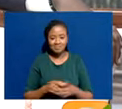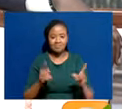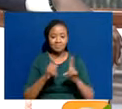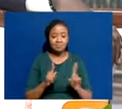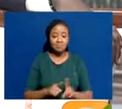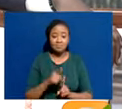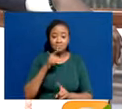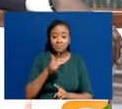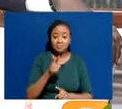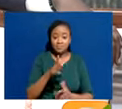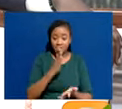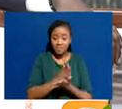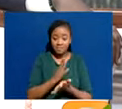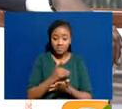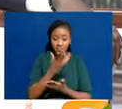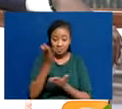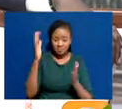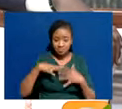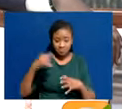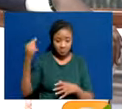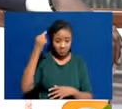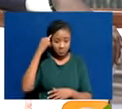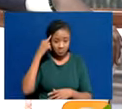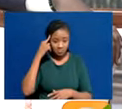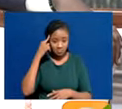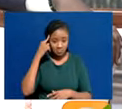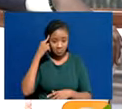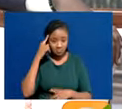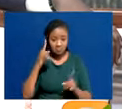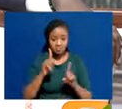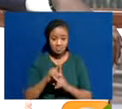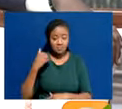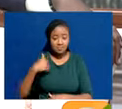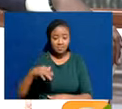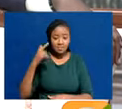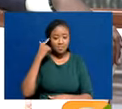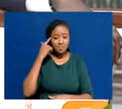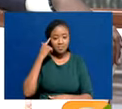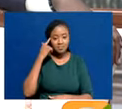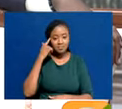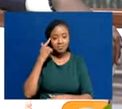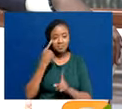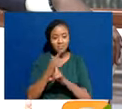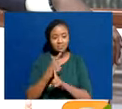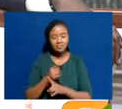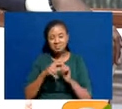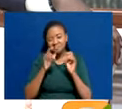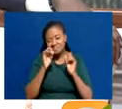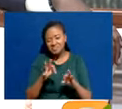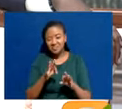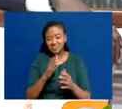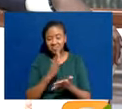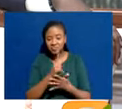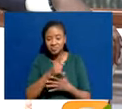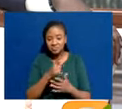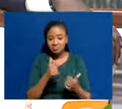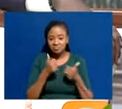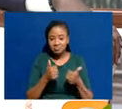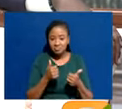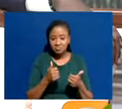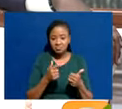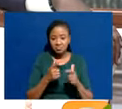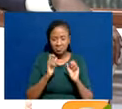not what people make it to be. Yeah. I think my numbers are a bit accurate. If they are, they'll be weeded out, especially in the